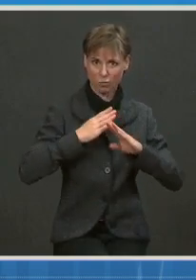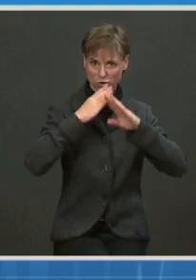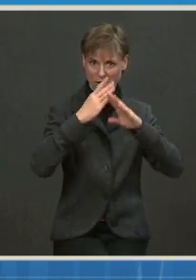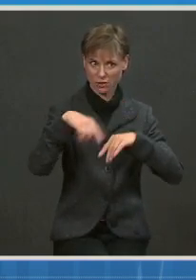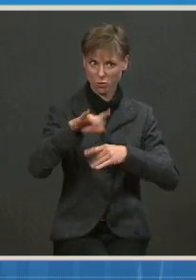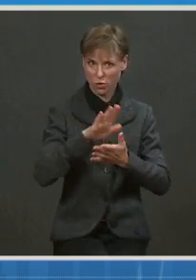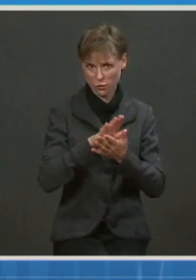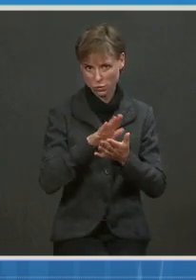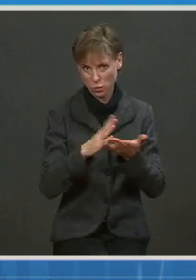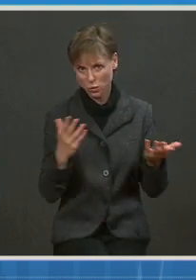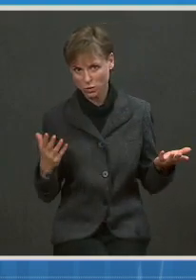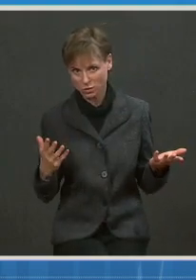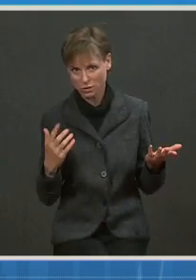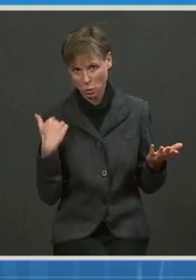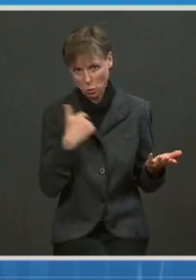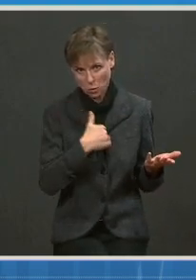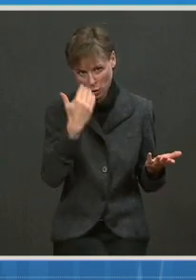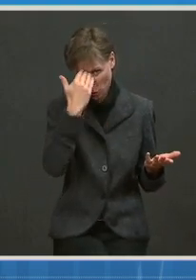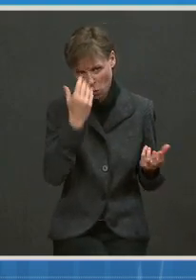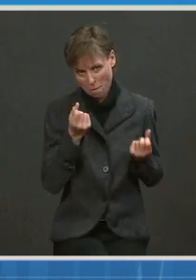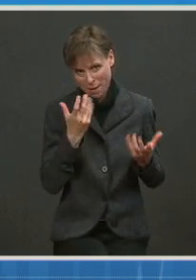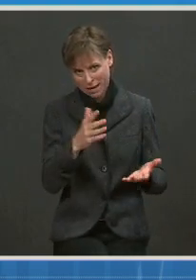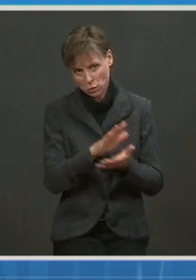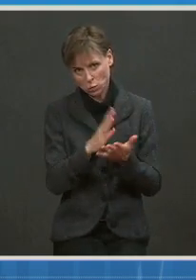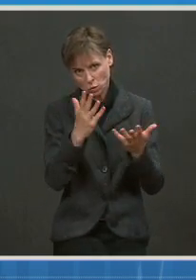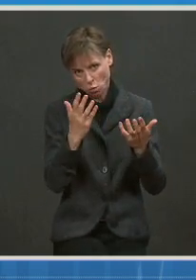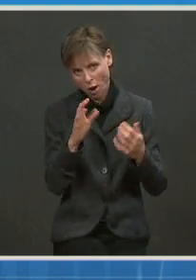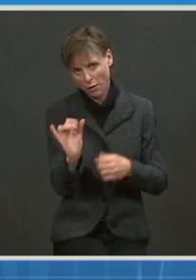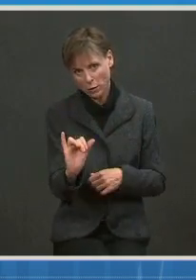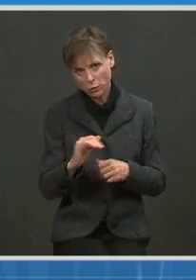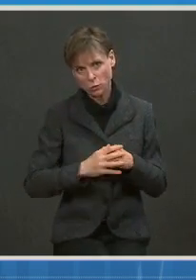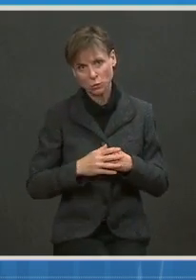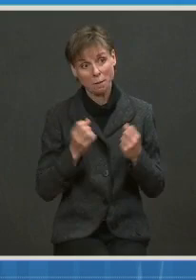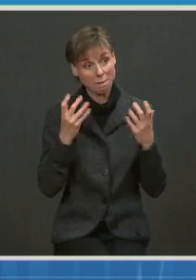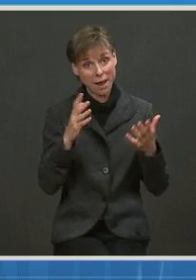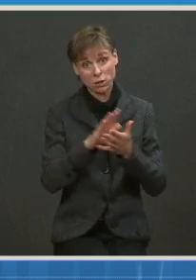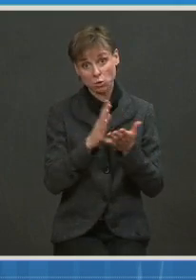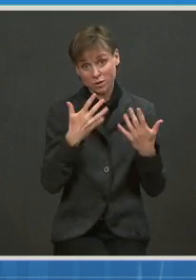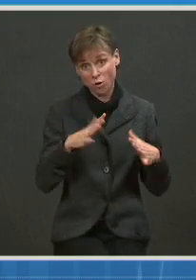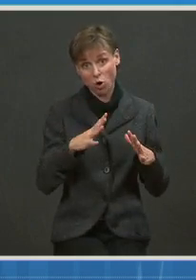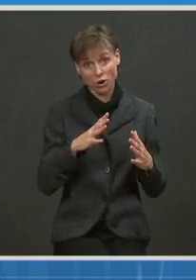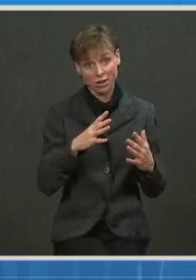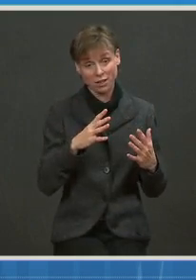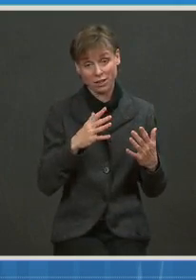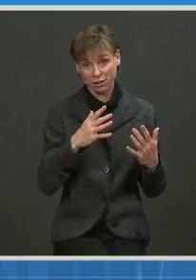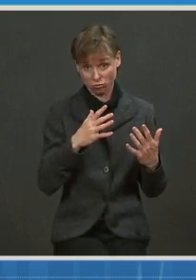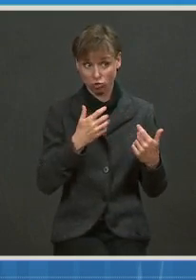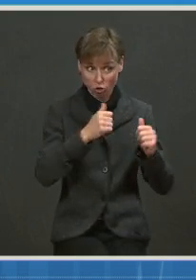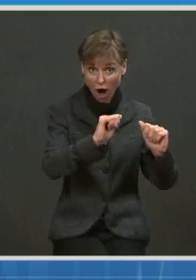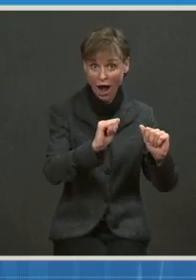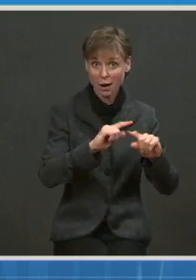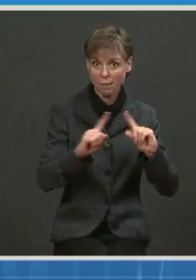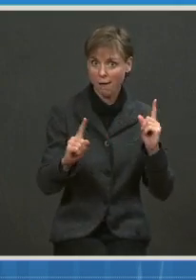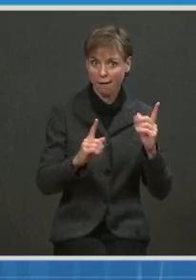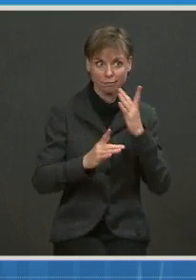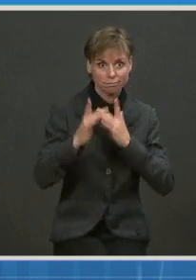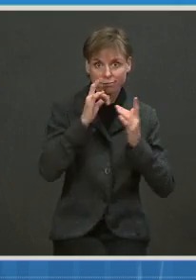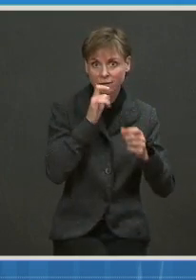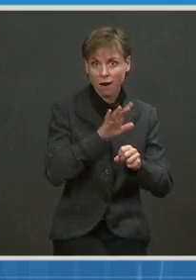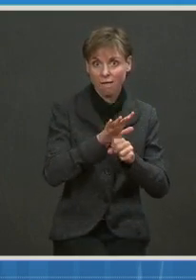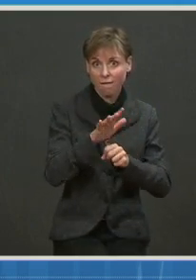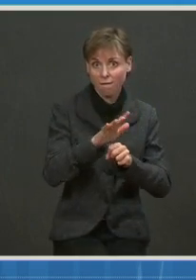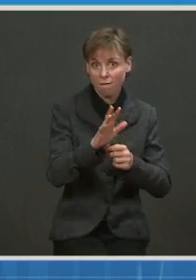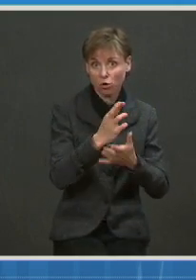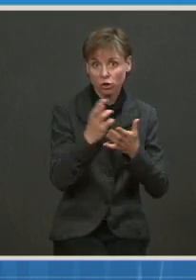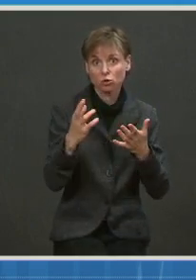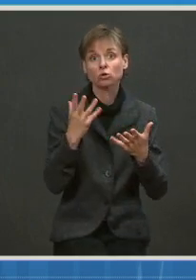know there are many schools that want that. We know there's schools that have tried to do it and have struggled to have the resources to do it. And so we want the resources out